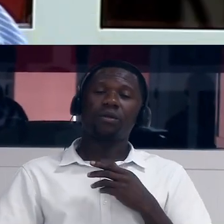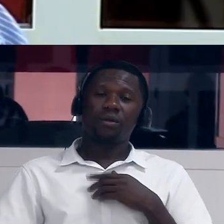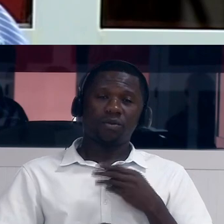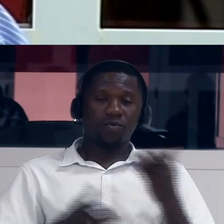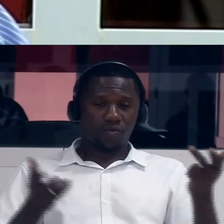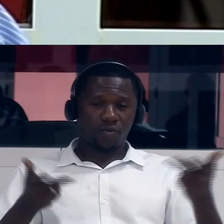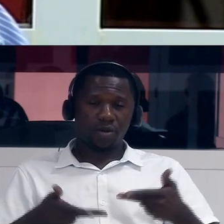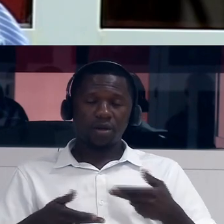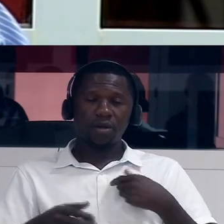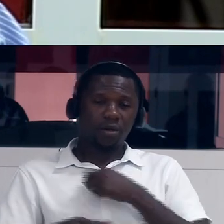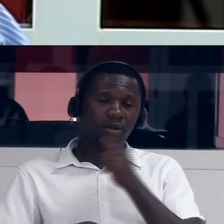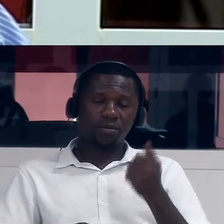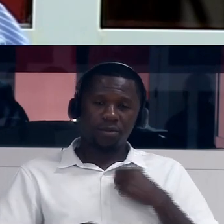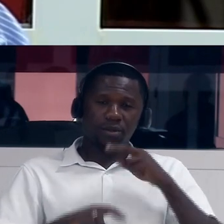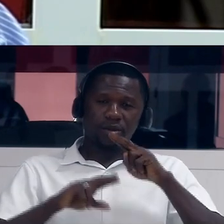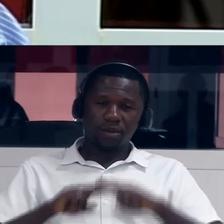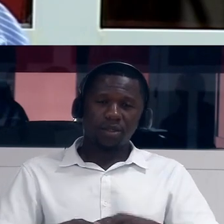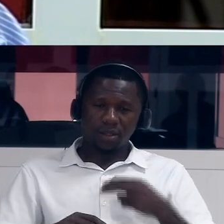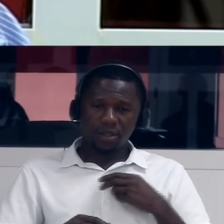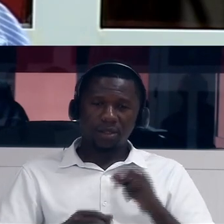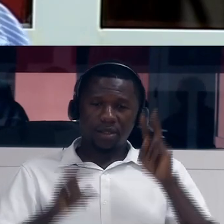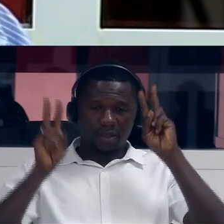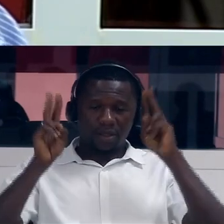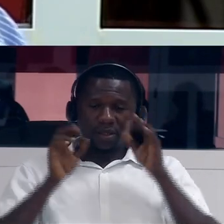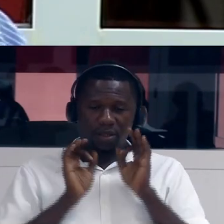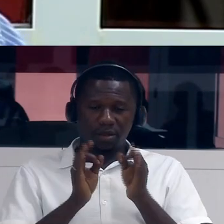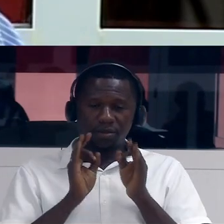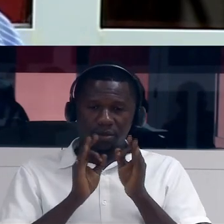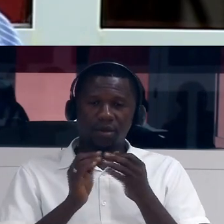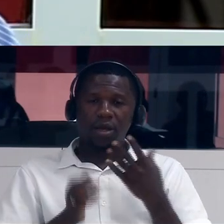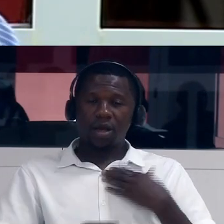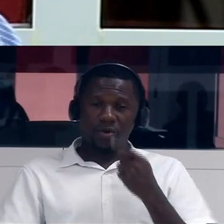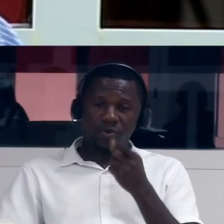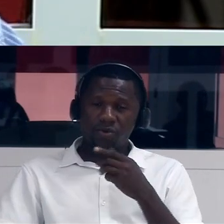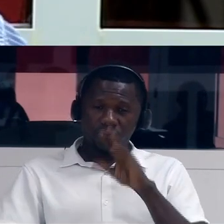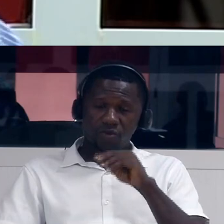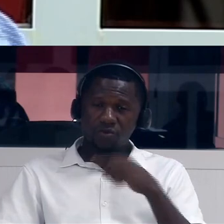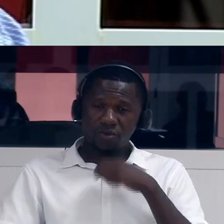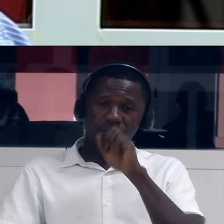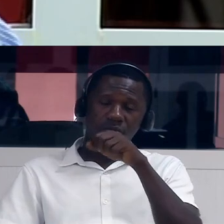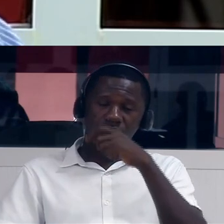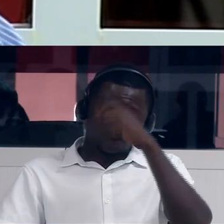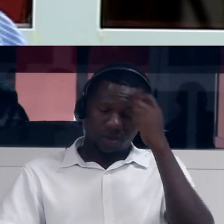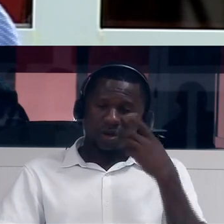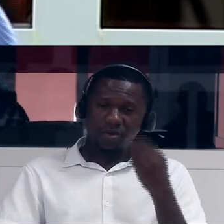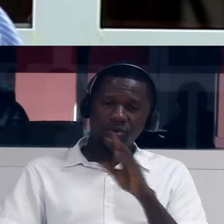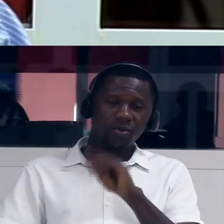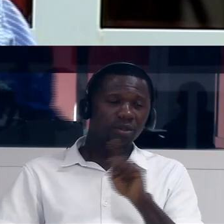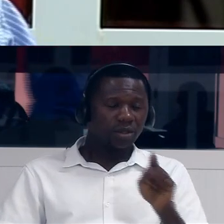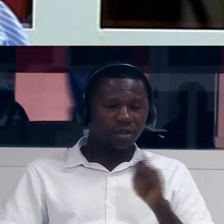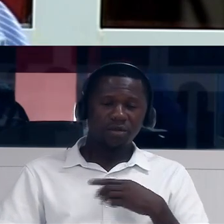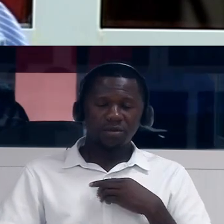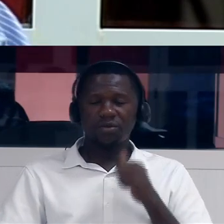was welcome and I sat and he said to me, "Oh, how are you doing with your job? How is this? How is that? The usual courtesies."